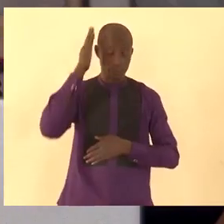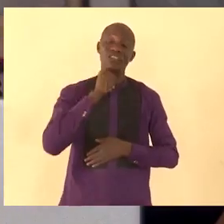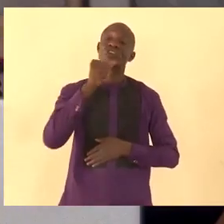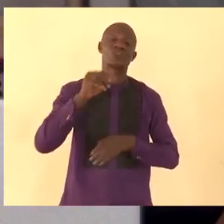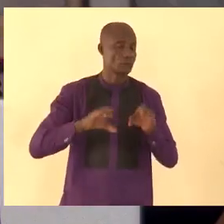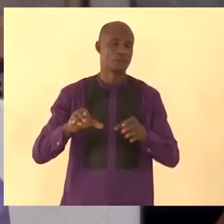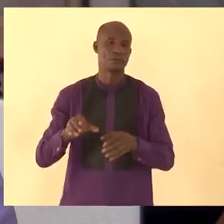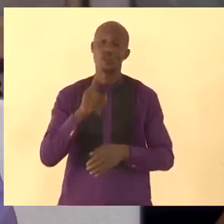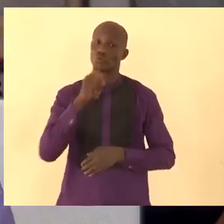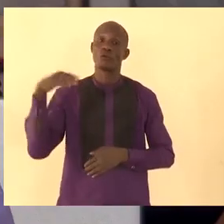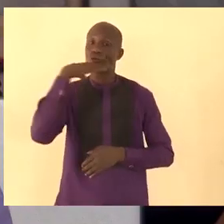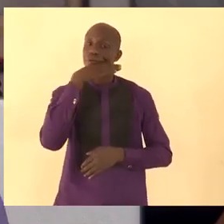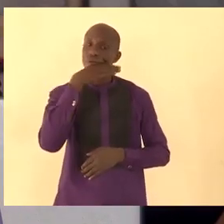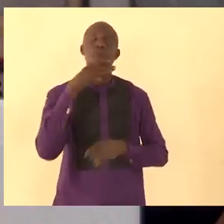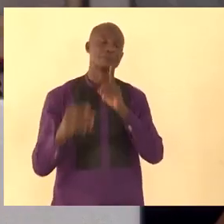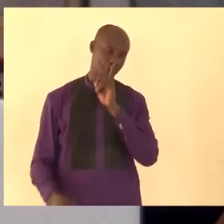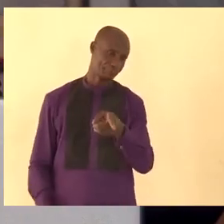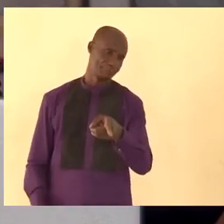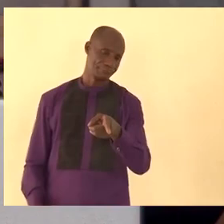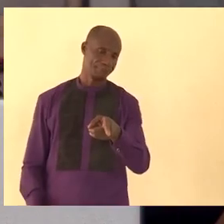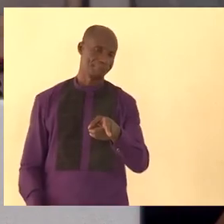do. True or false?